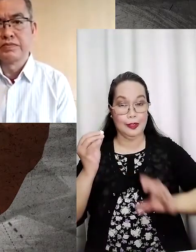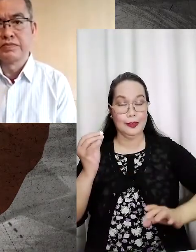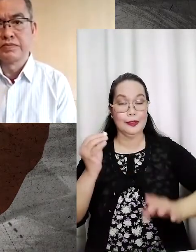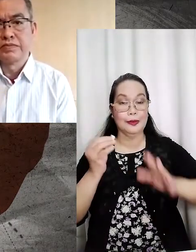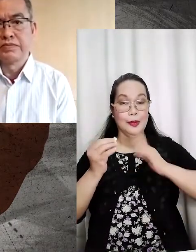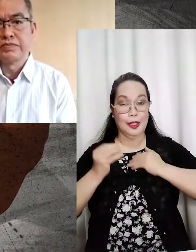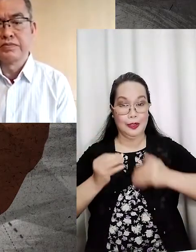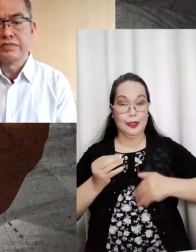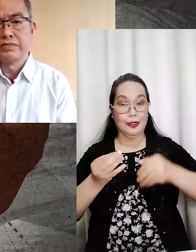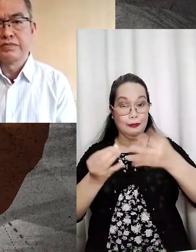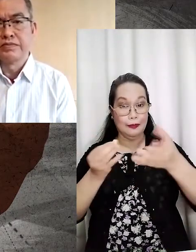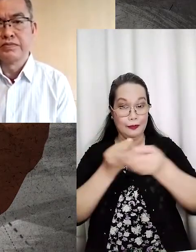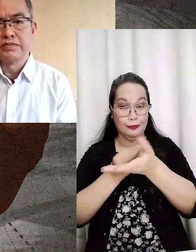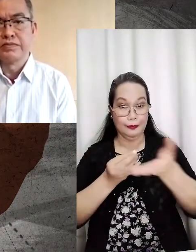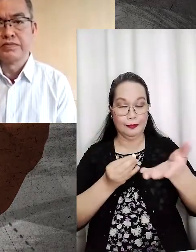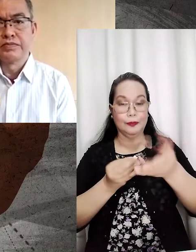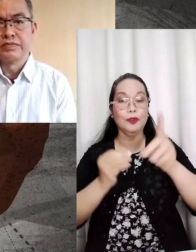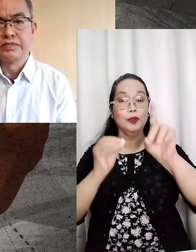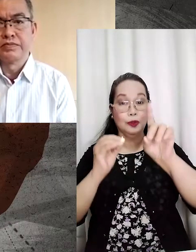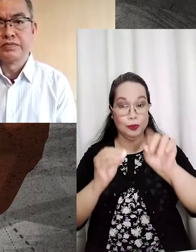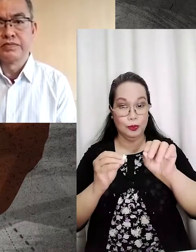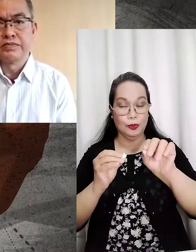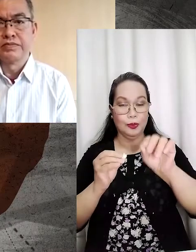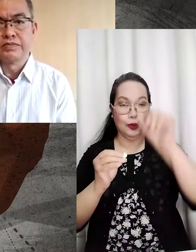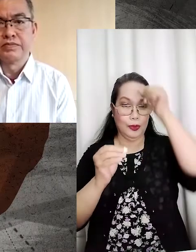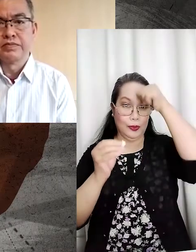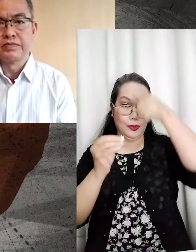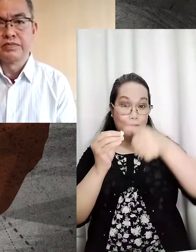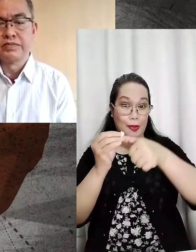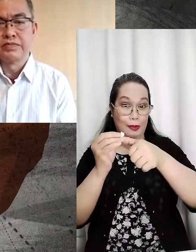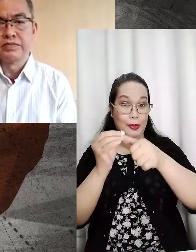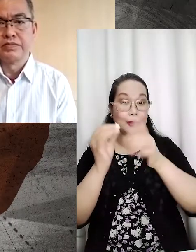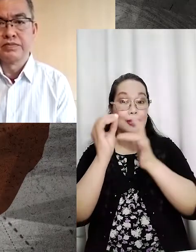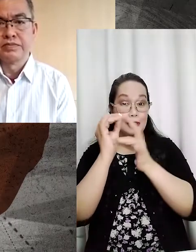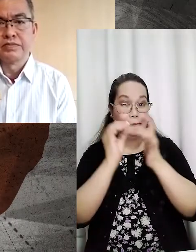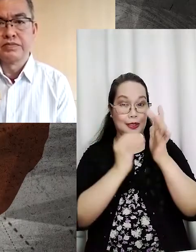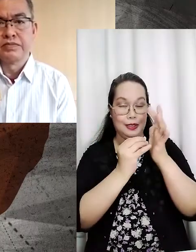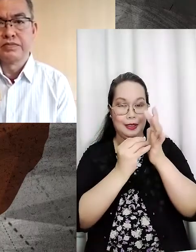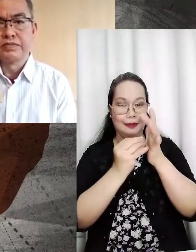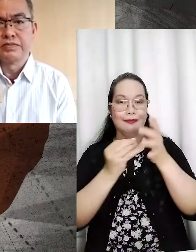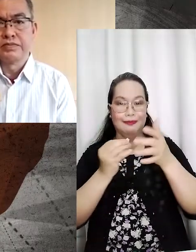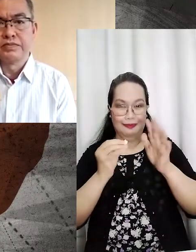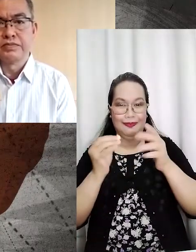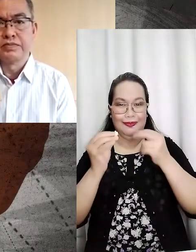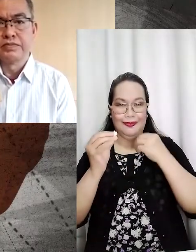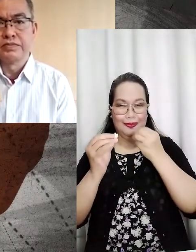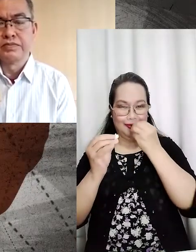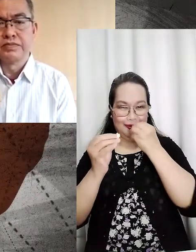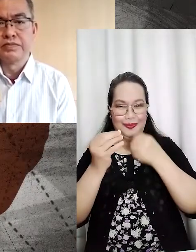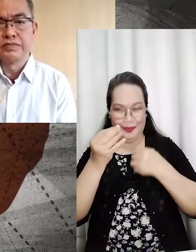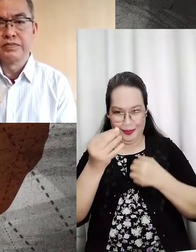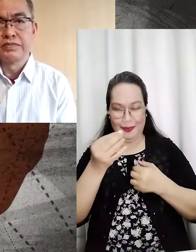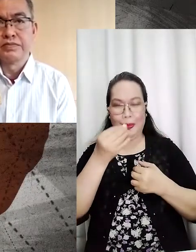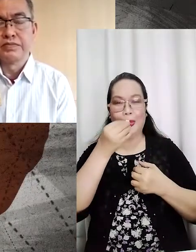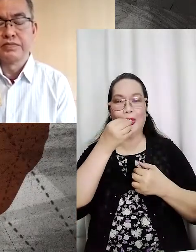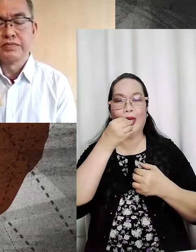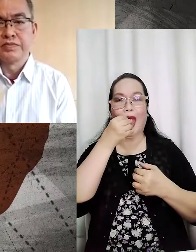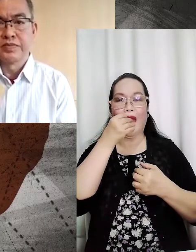is given for you. Do this in remembrance of me." Let us eat the bread together.